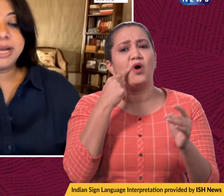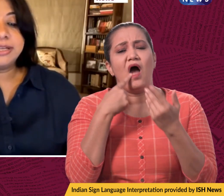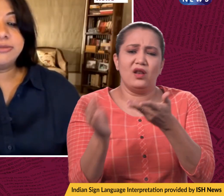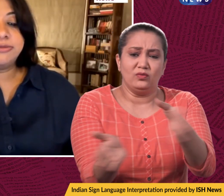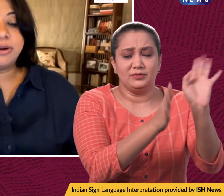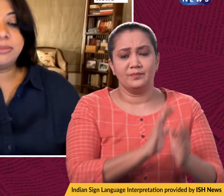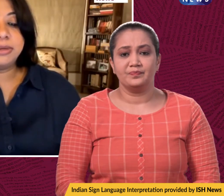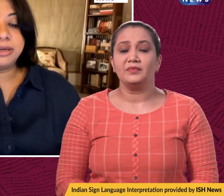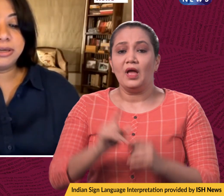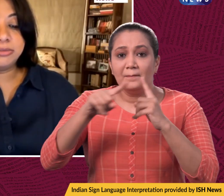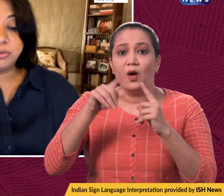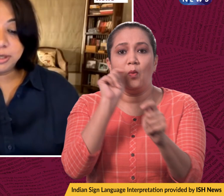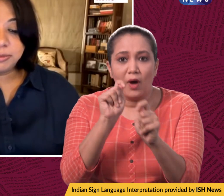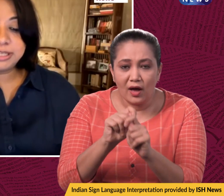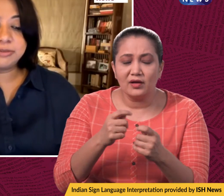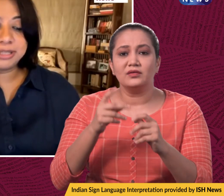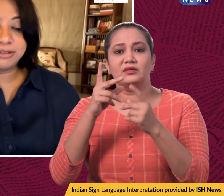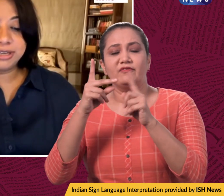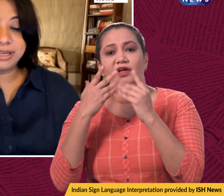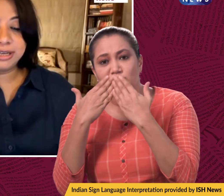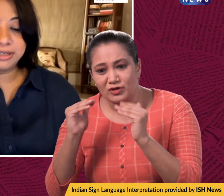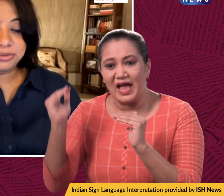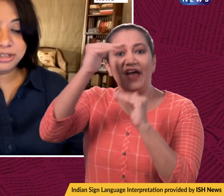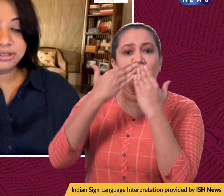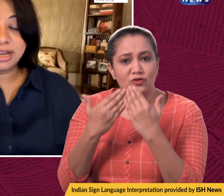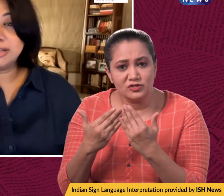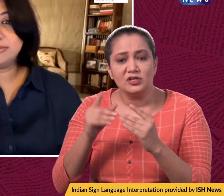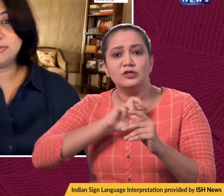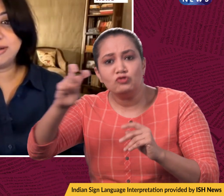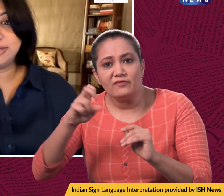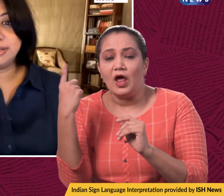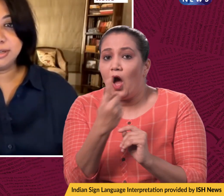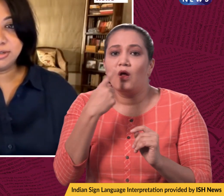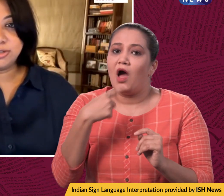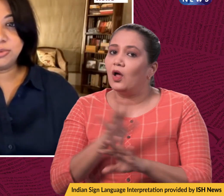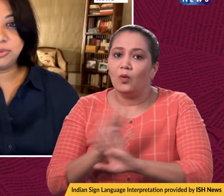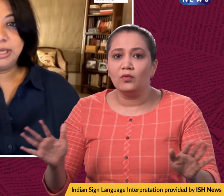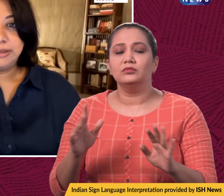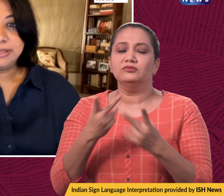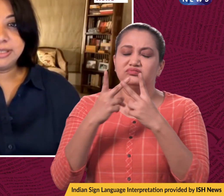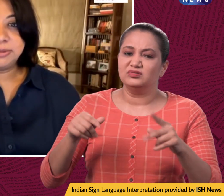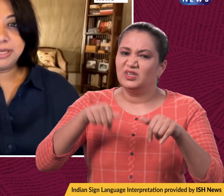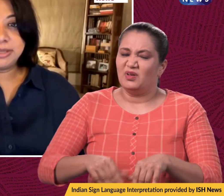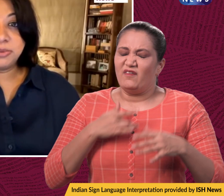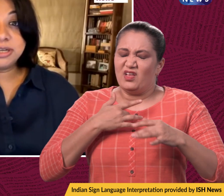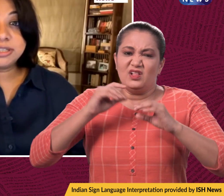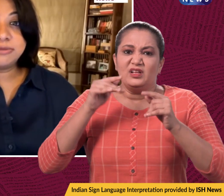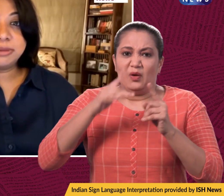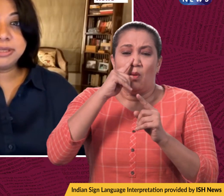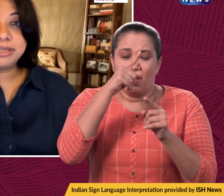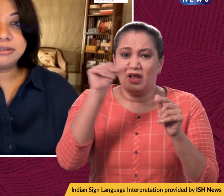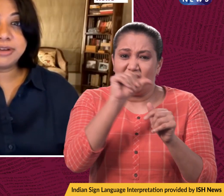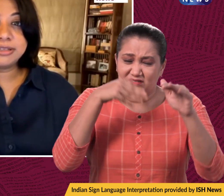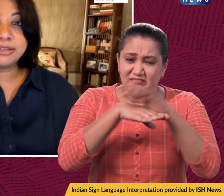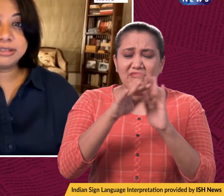are also banned from the workplace, from secondary education, and from traveling solo. Things seem to be getting worse